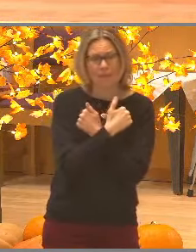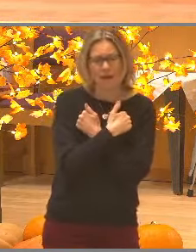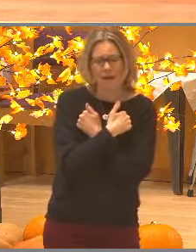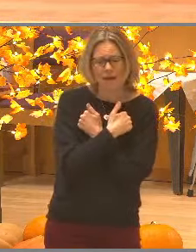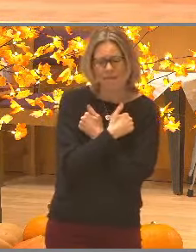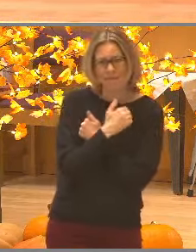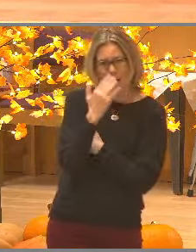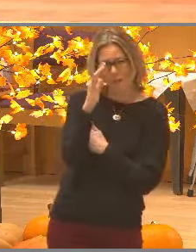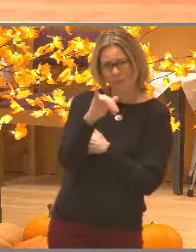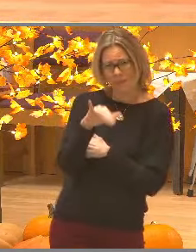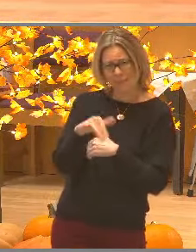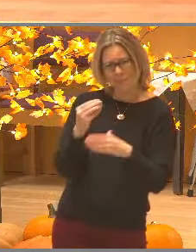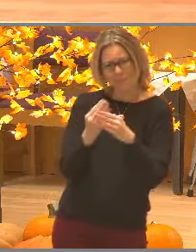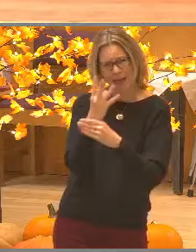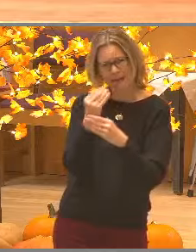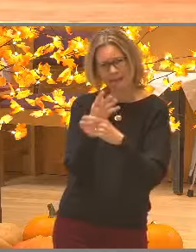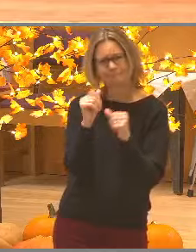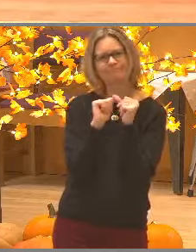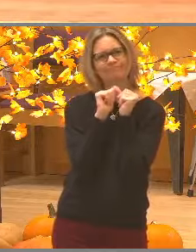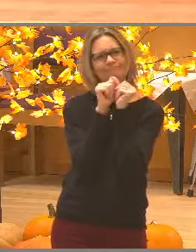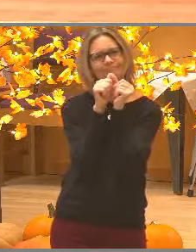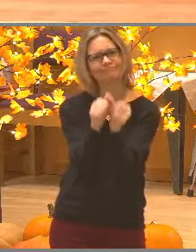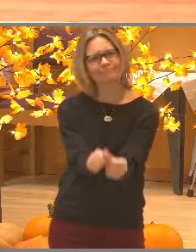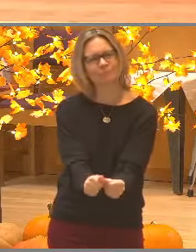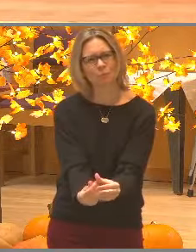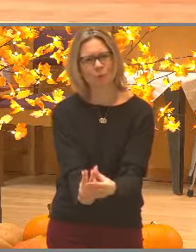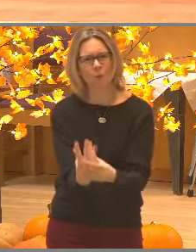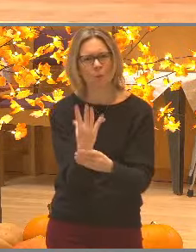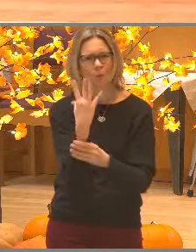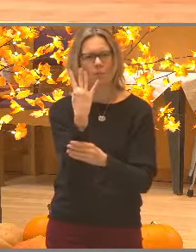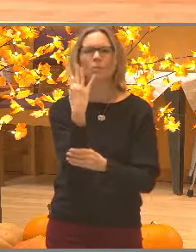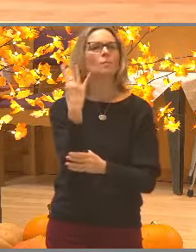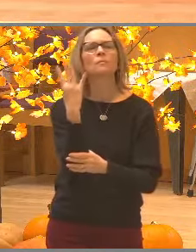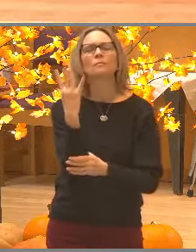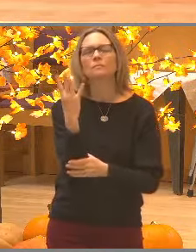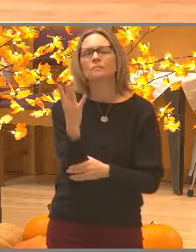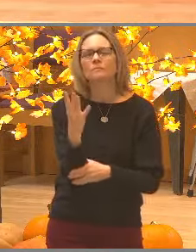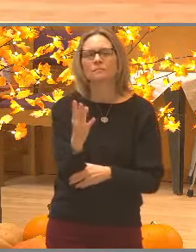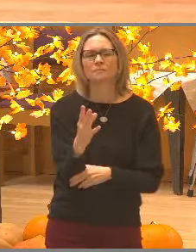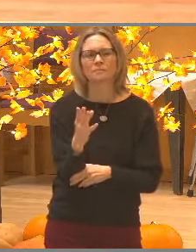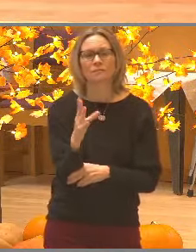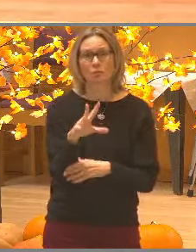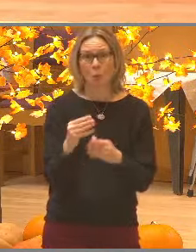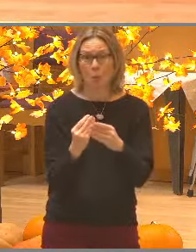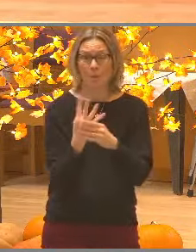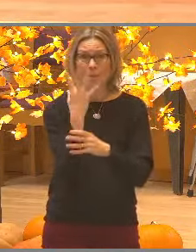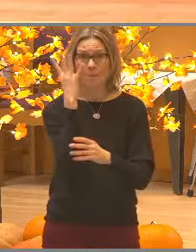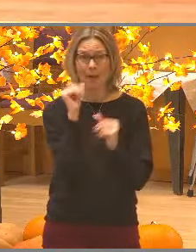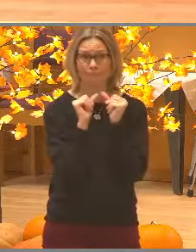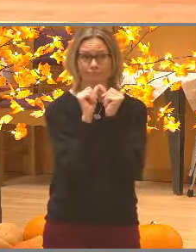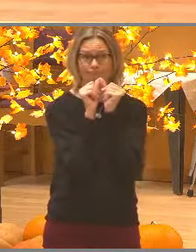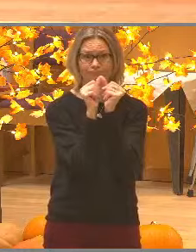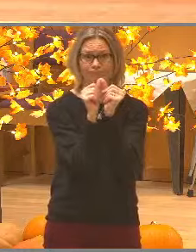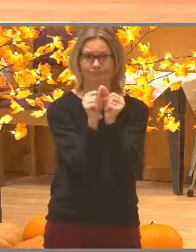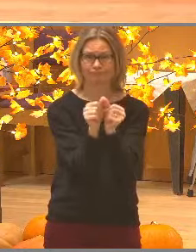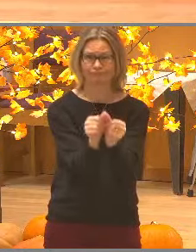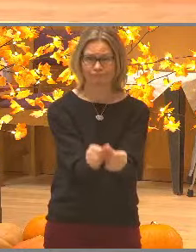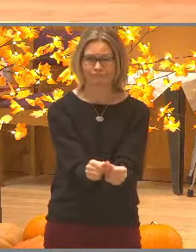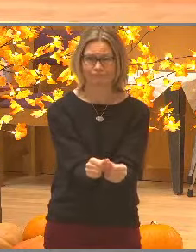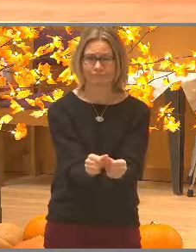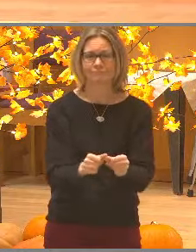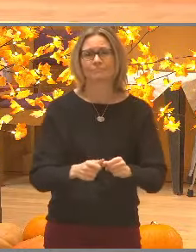plant to continue to grow, to ensure the sustainability of the plant and the fruitfulness of the